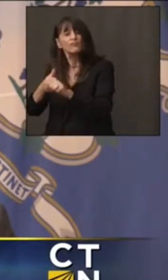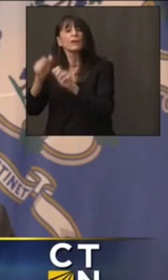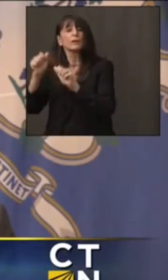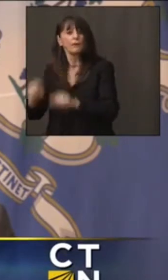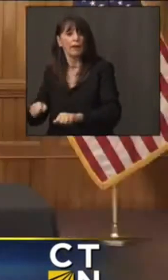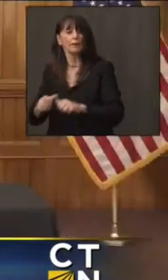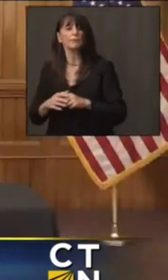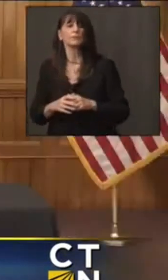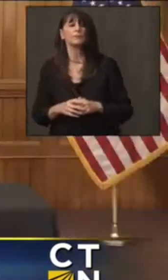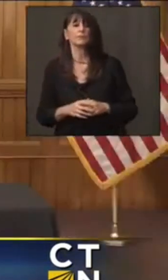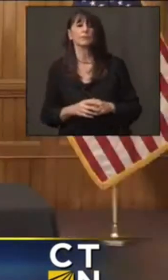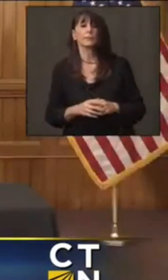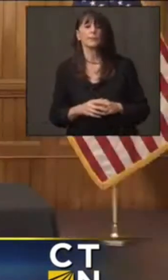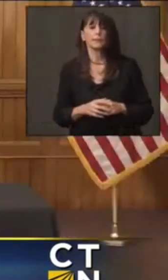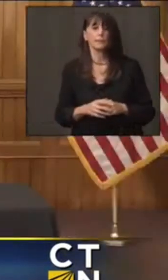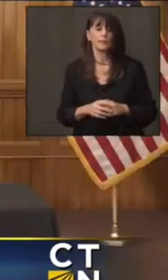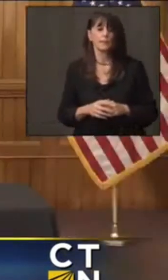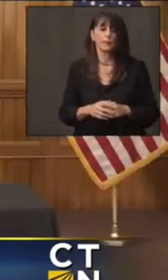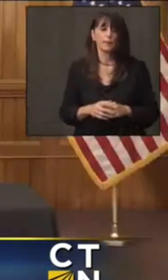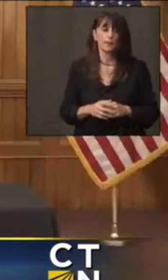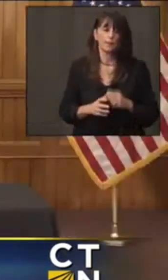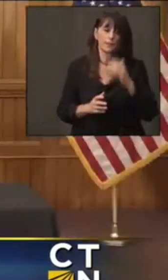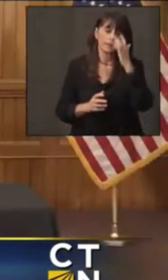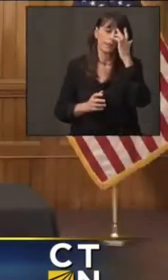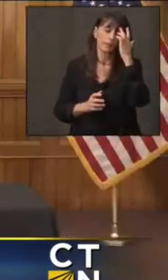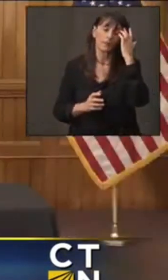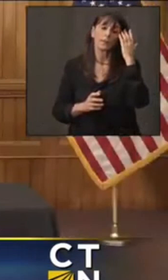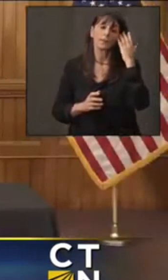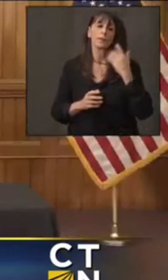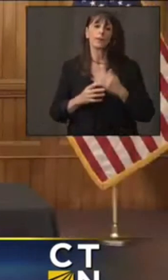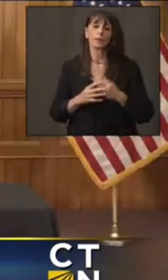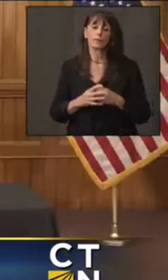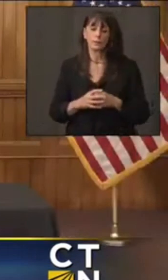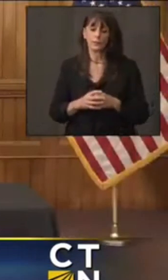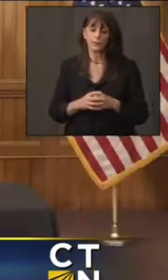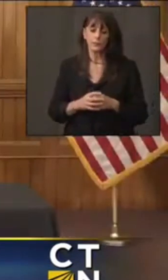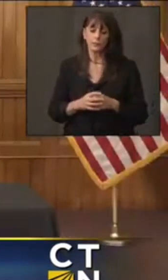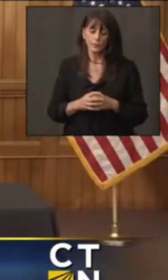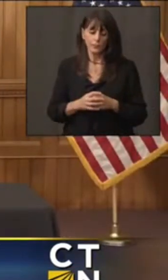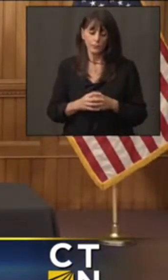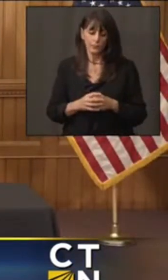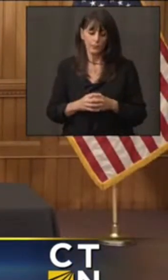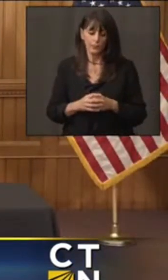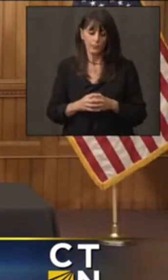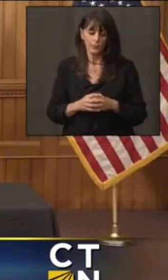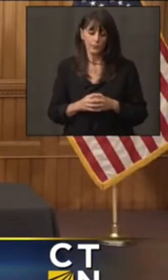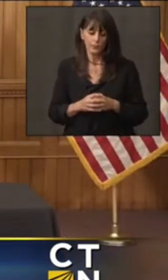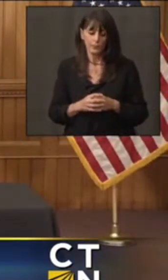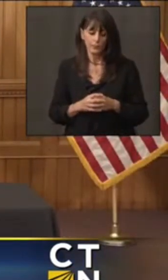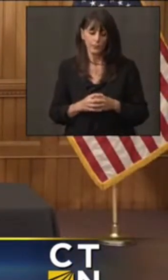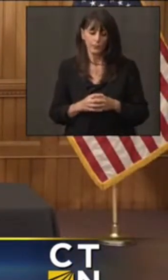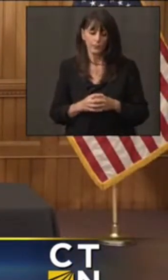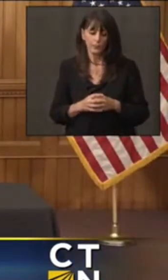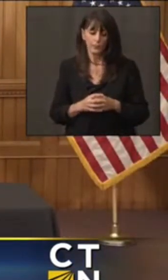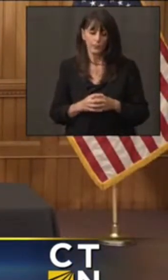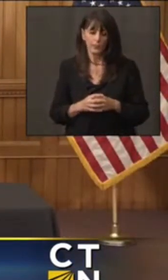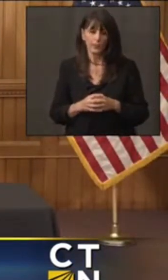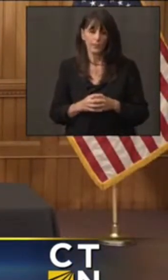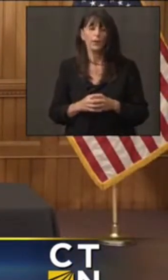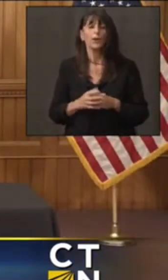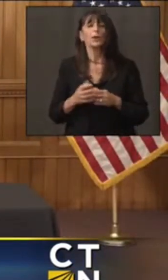And what about the people, I guess, who live in some of these communities? Because a lot of these ideas seem like a personal plea for people to change their